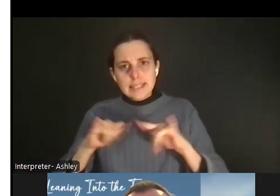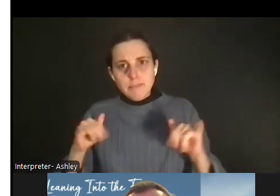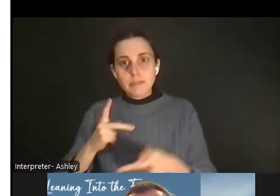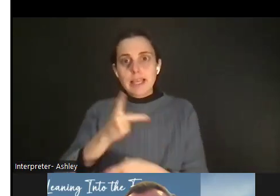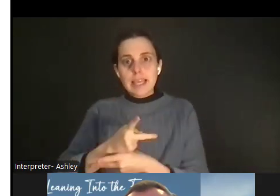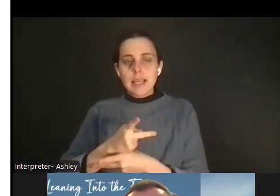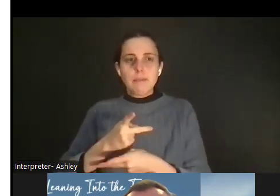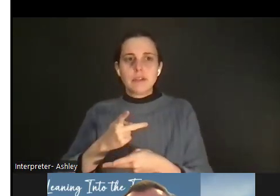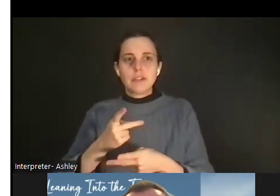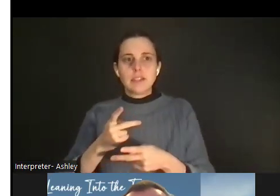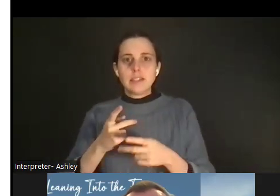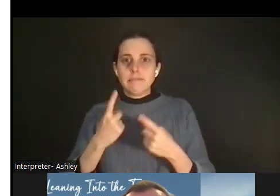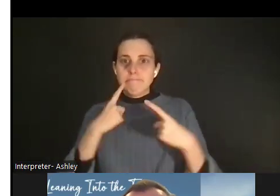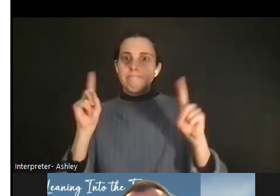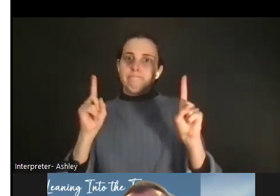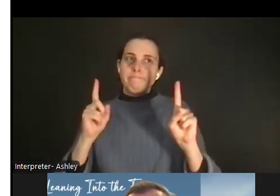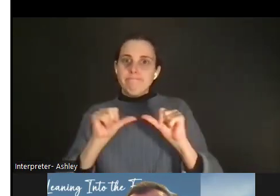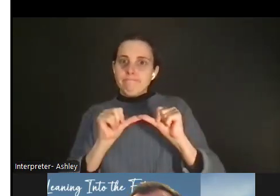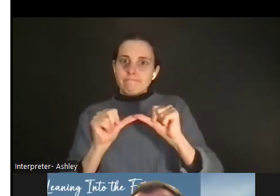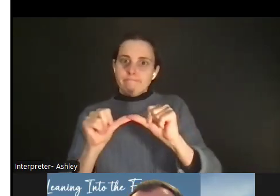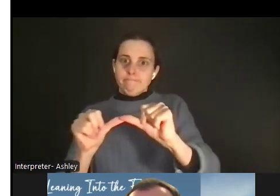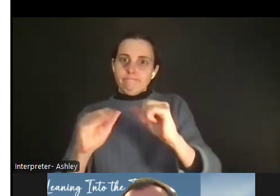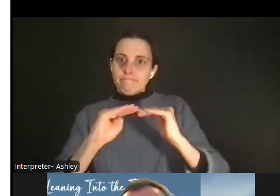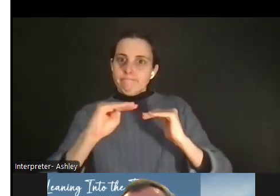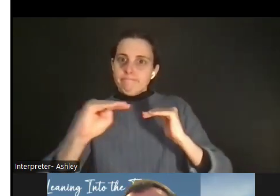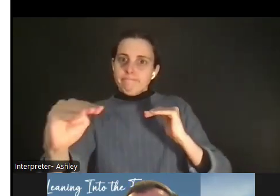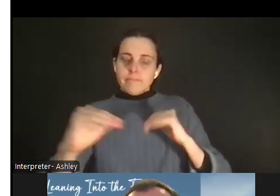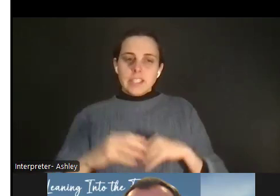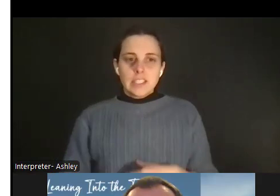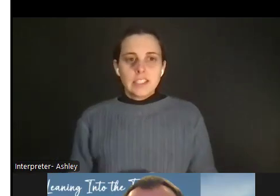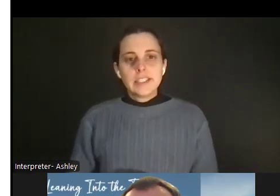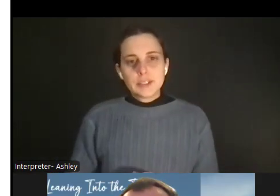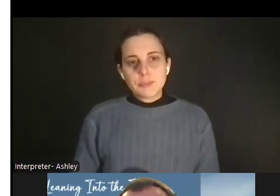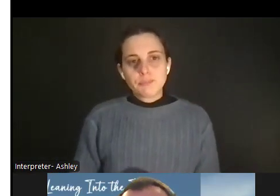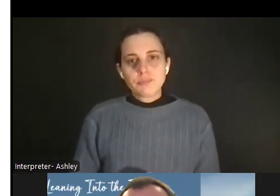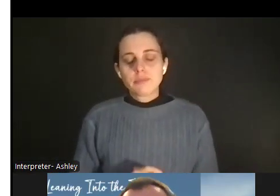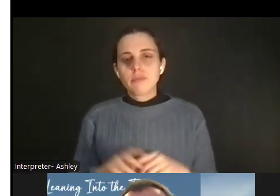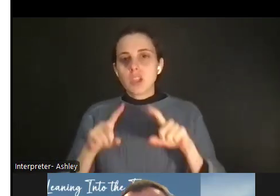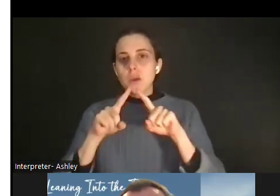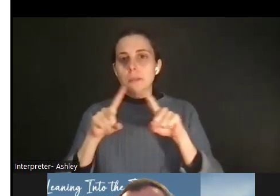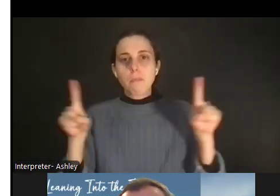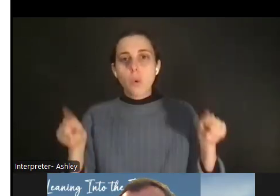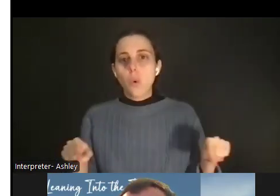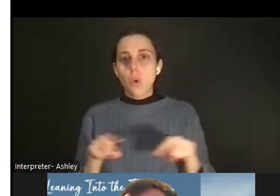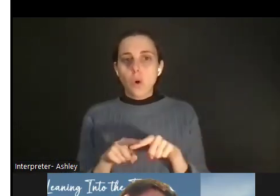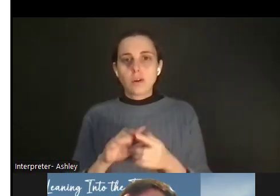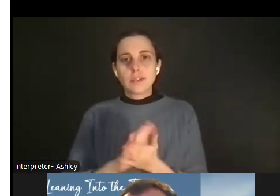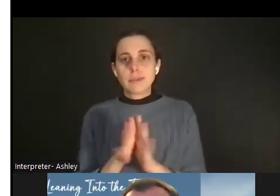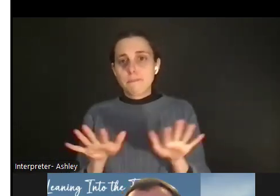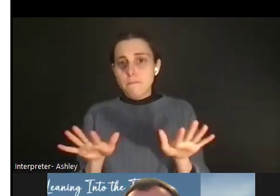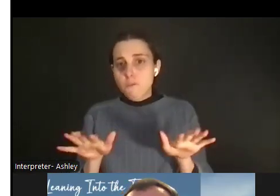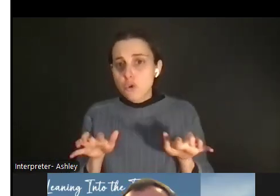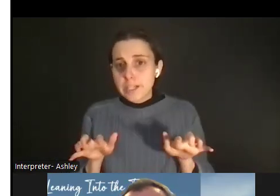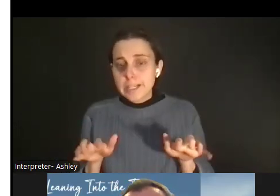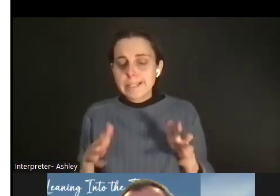huddle boards froze solid. So when I was contacted back in July